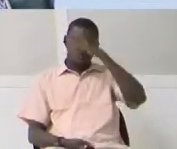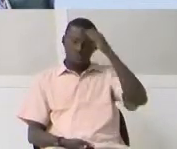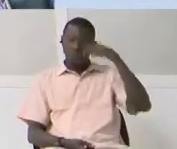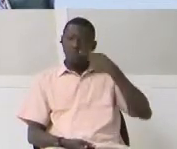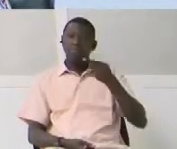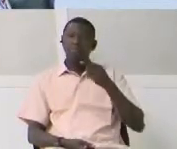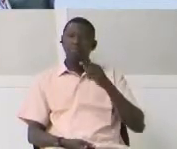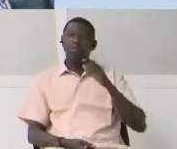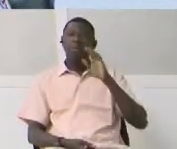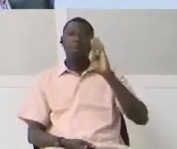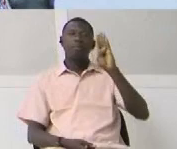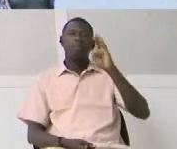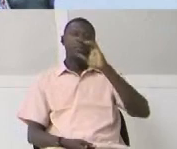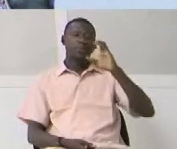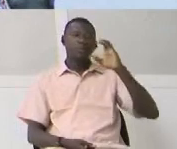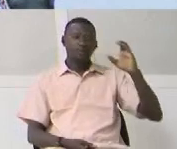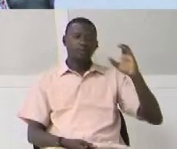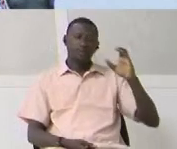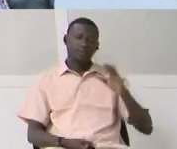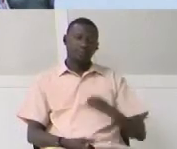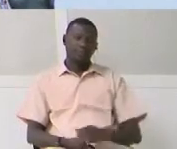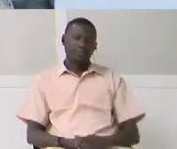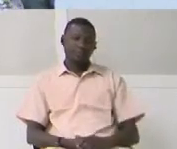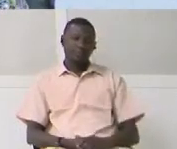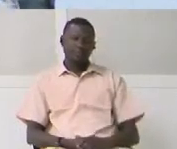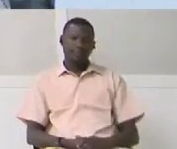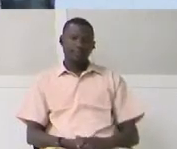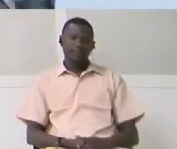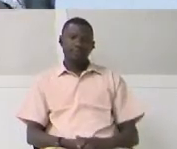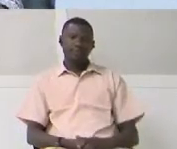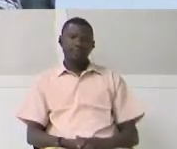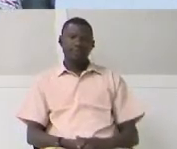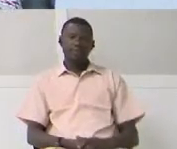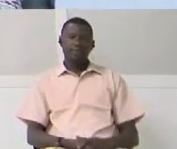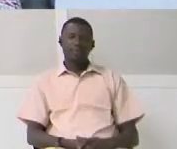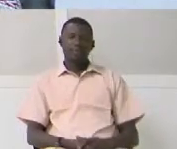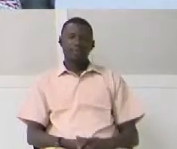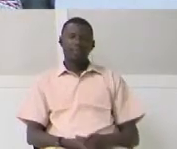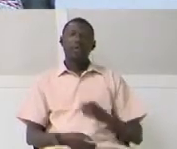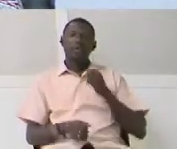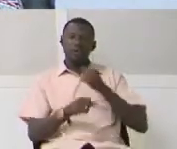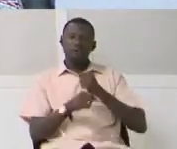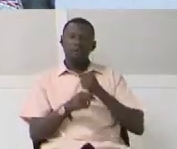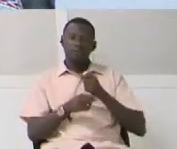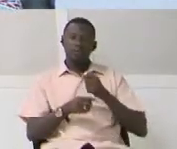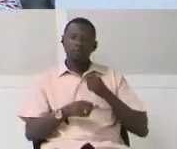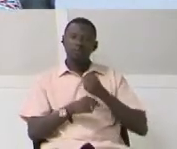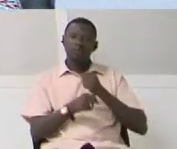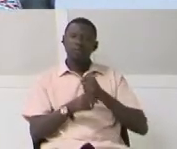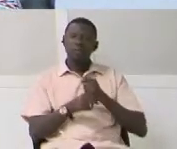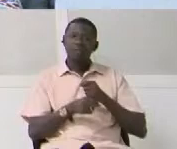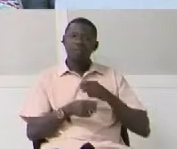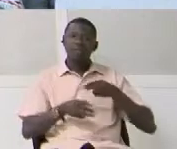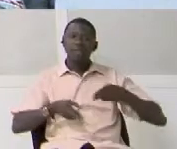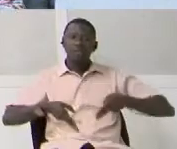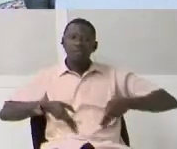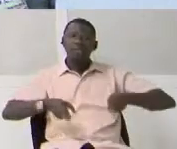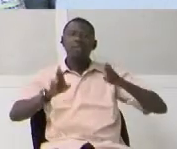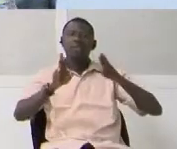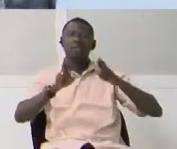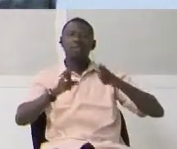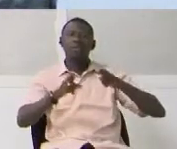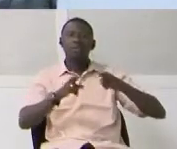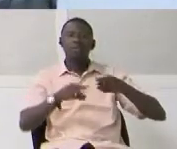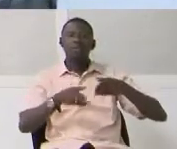City Council at the time. Malgal and Mantel Street. I worked on Mantel Street.